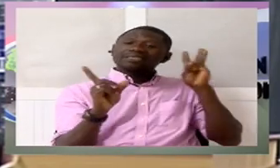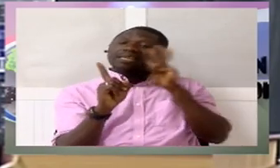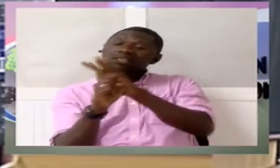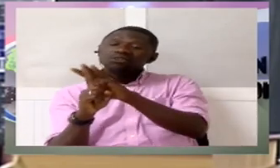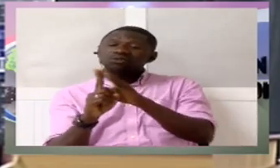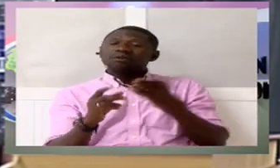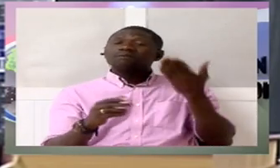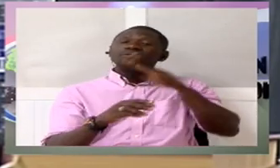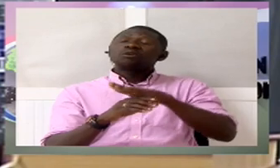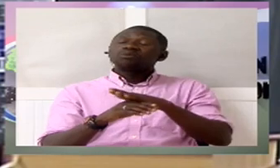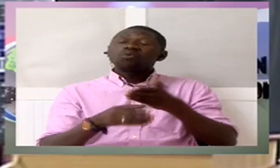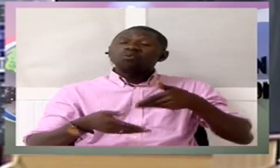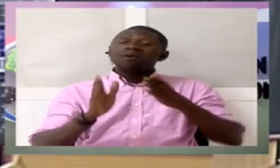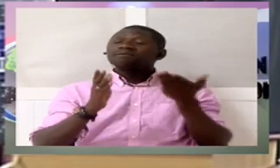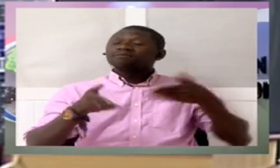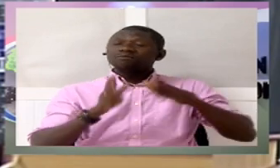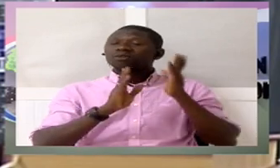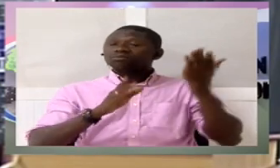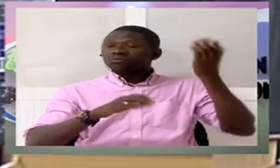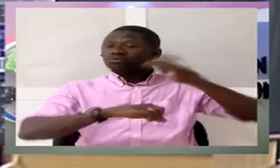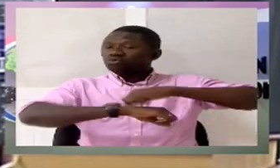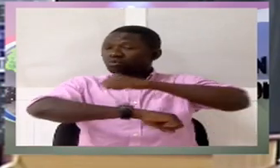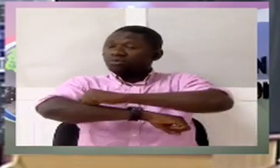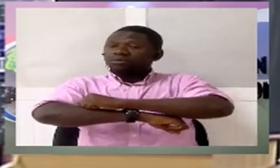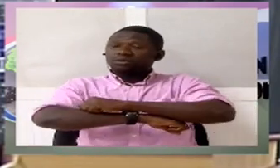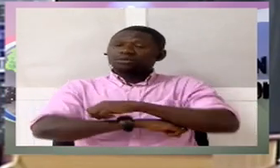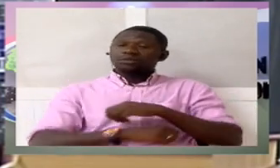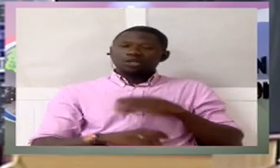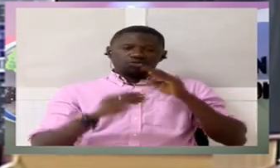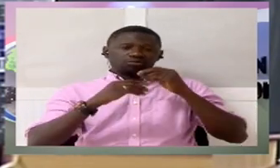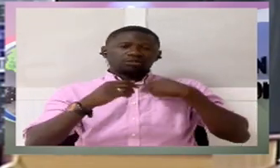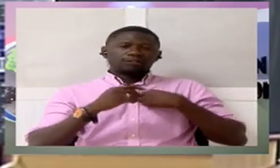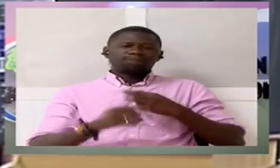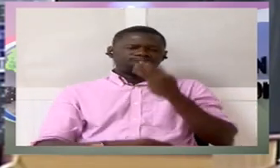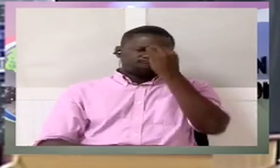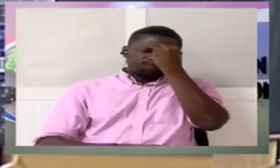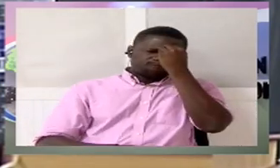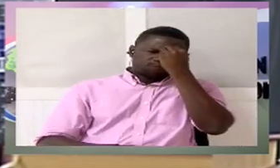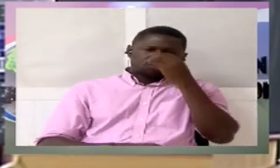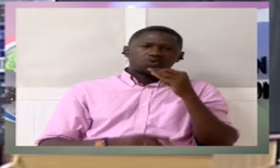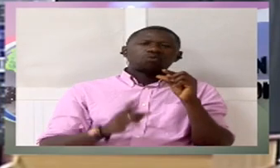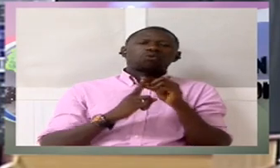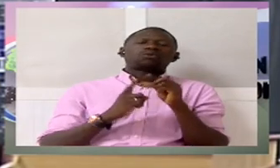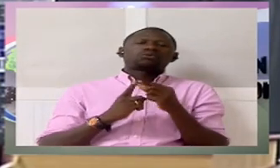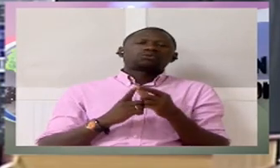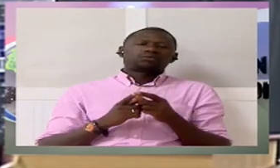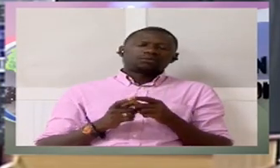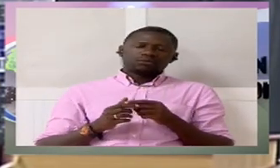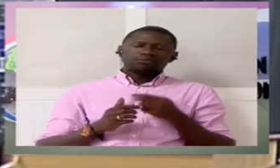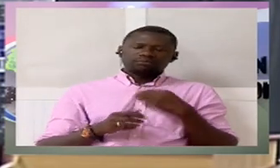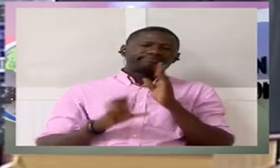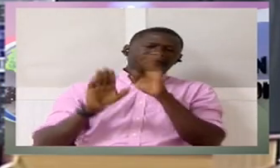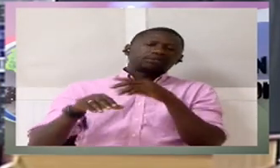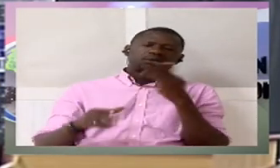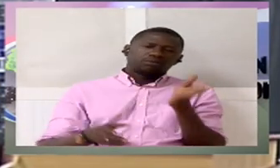these delegations all the way from Soma. He spoke to me in an angry tone. I left